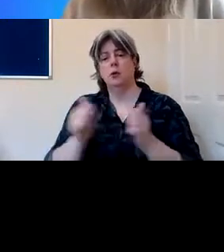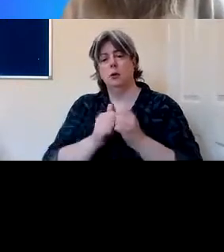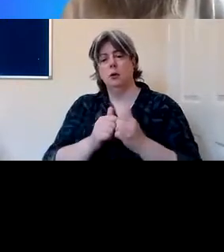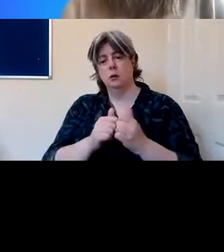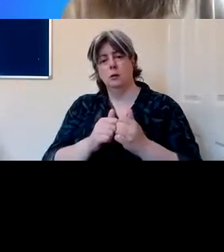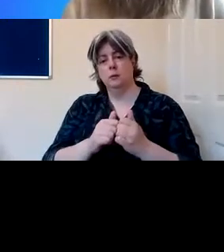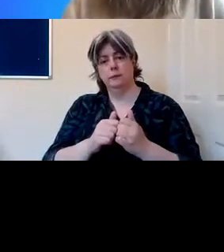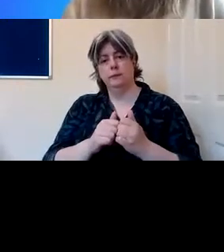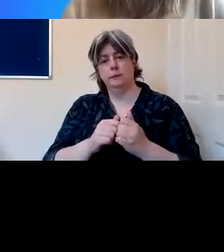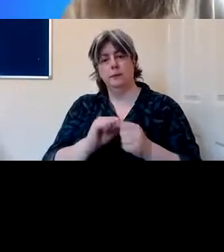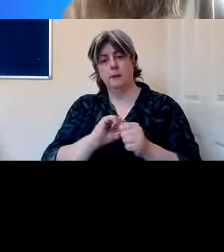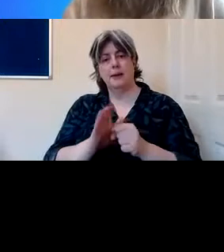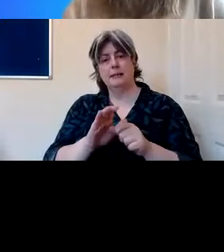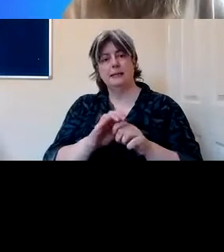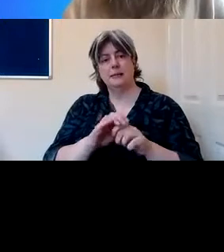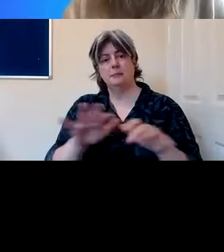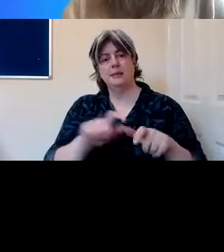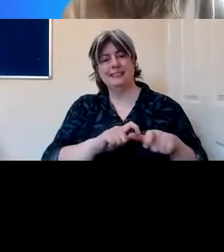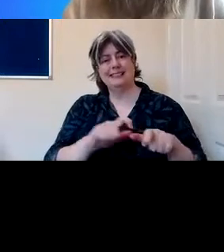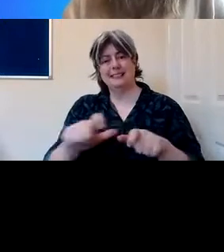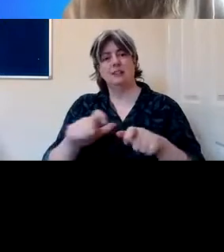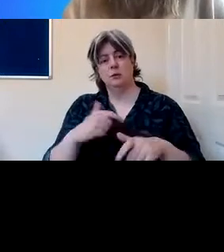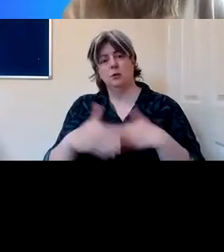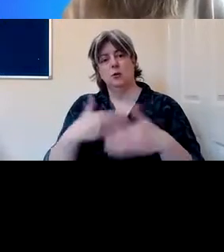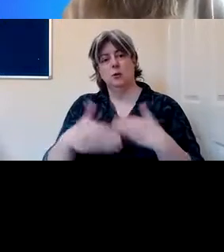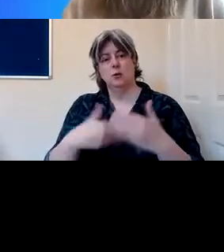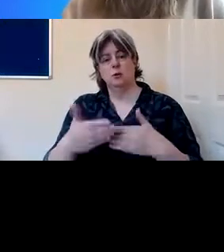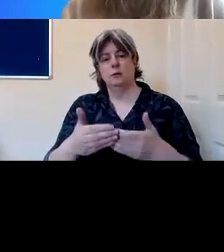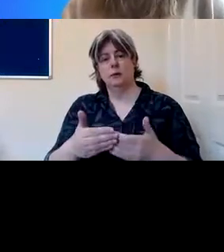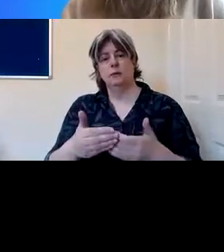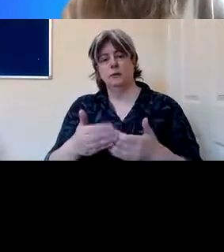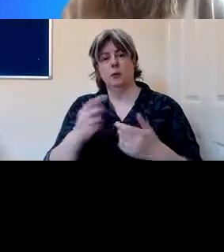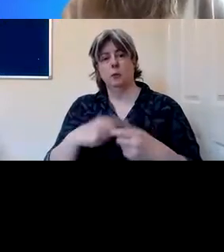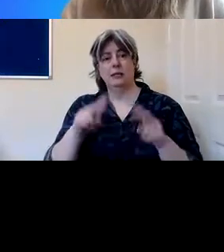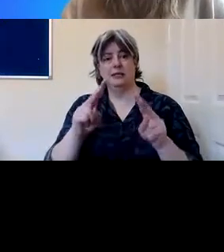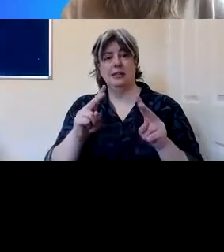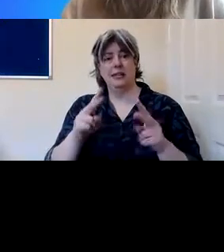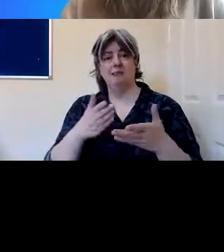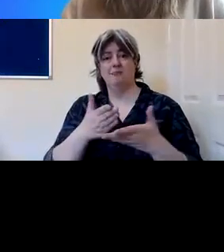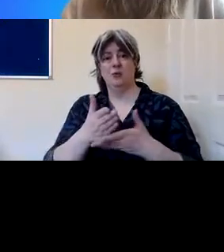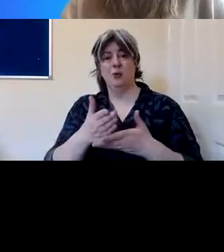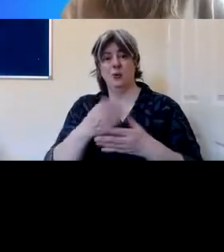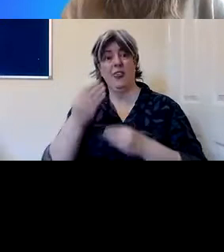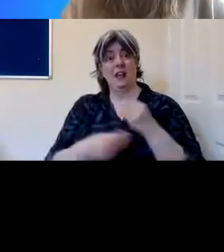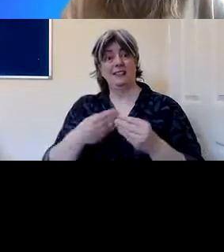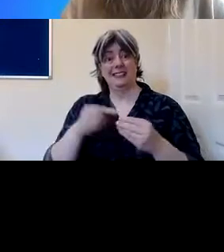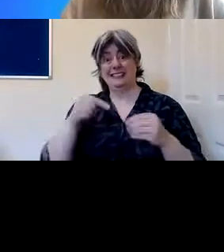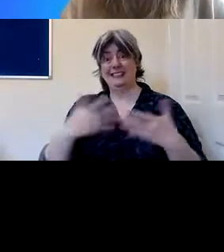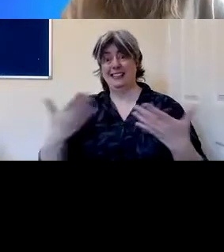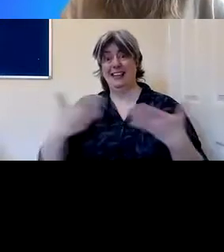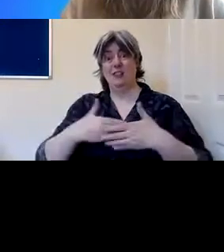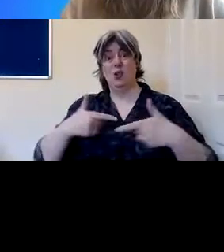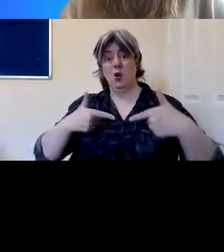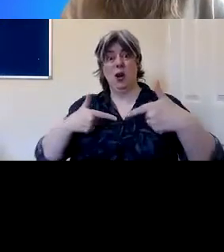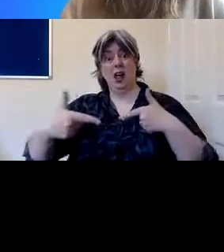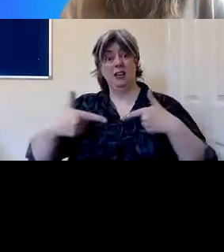that whilst the pandemic is still going on and we're still living, as we've conceived, just by the nature of this hustings being online, that the pandemic is still with us